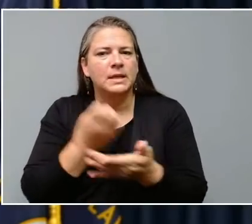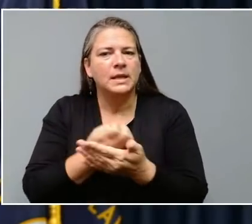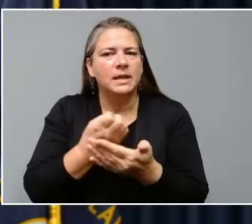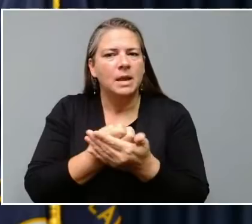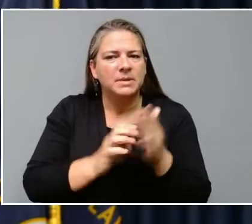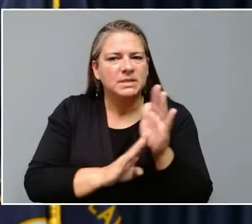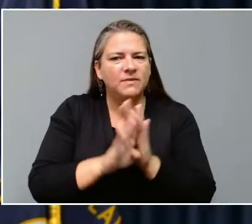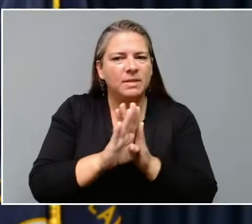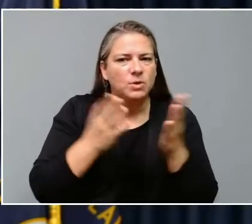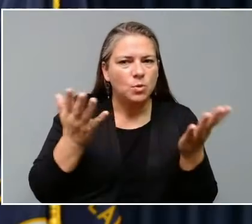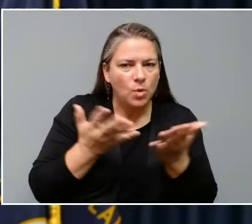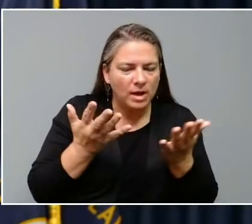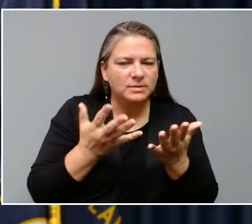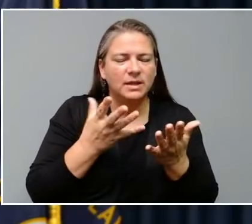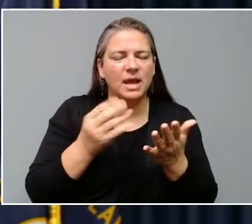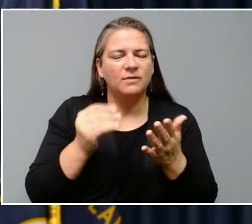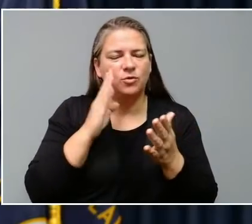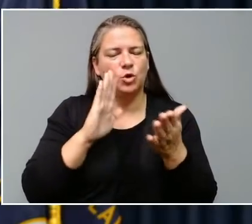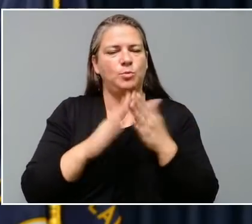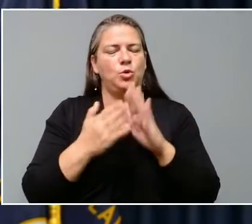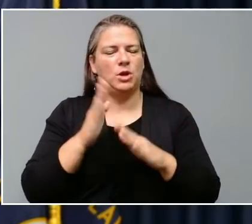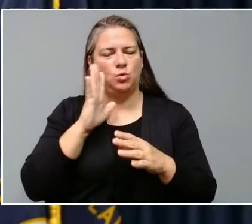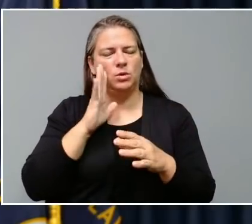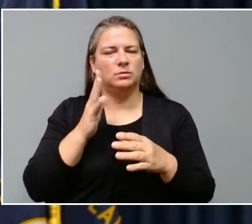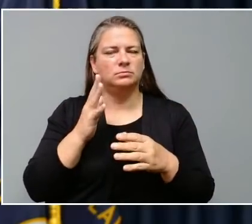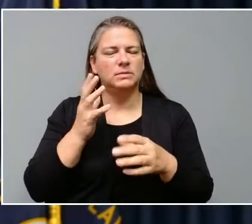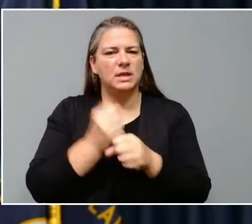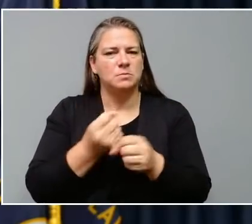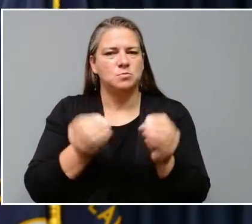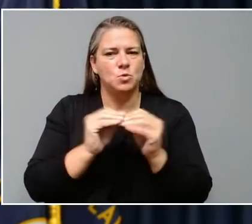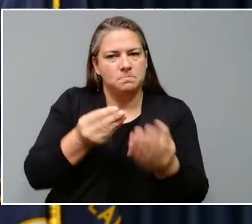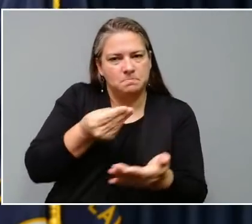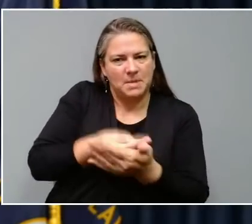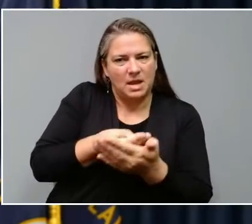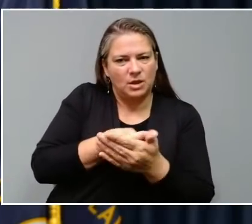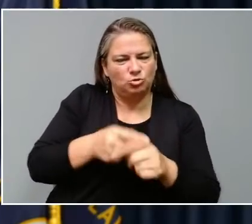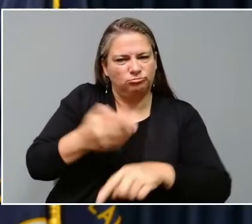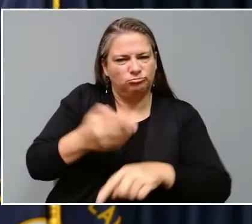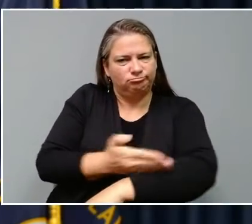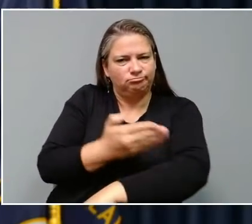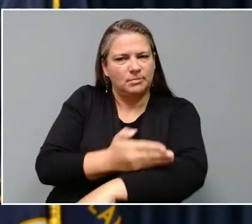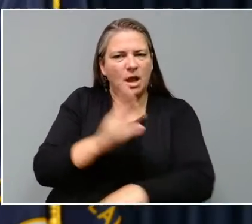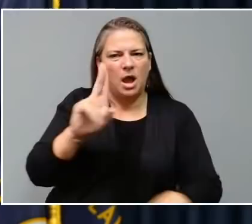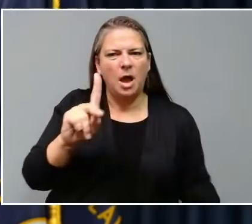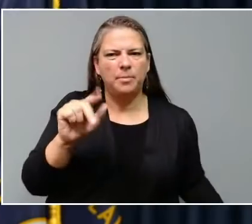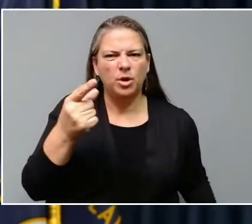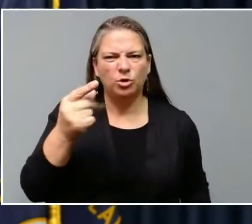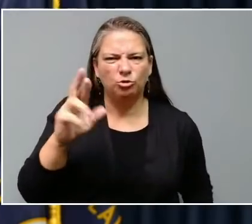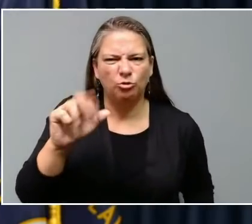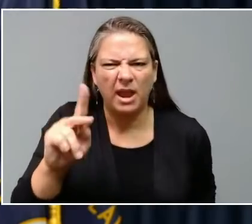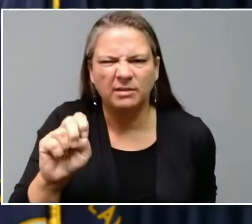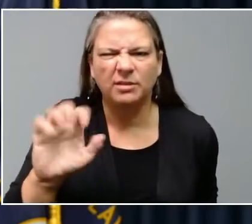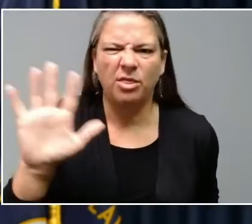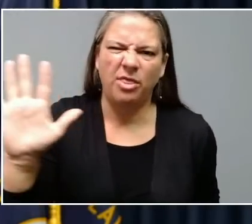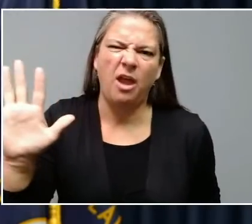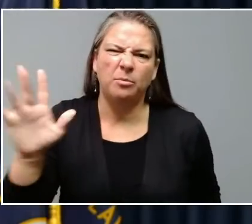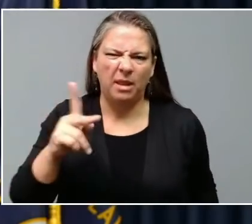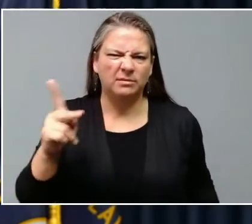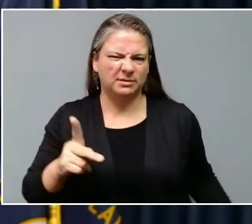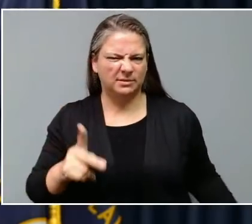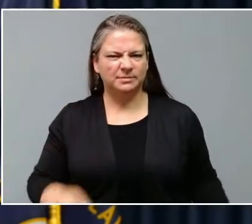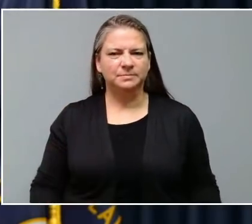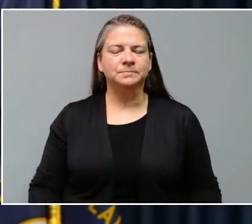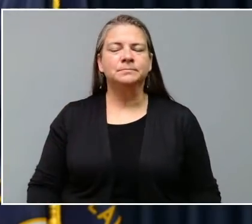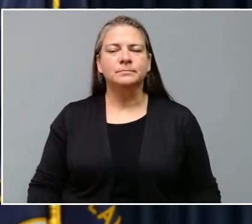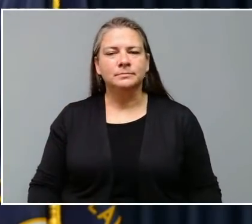good news for some communities that are going to get significant dollars to renovate and upgrade their vocational schools. So